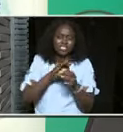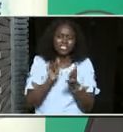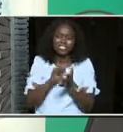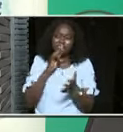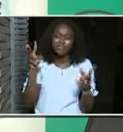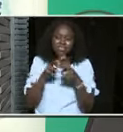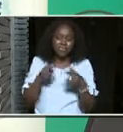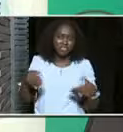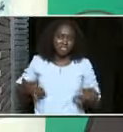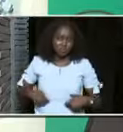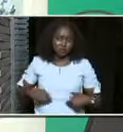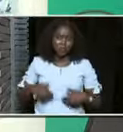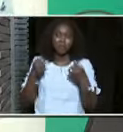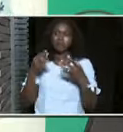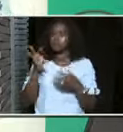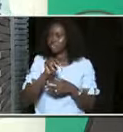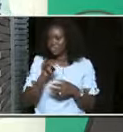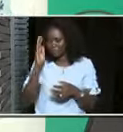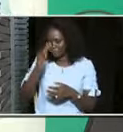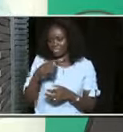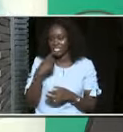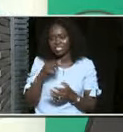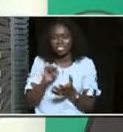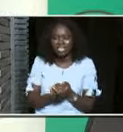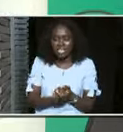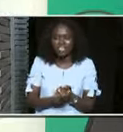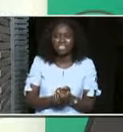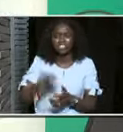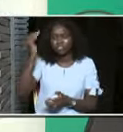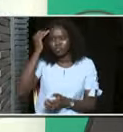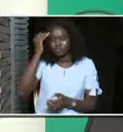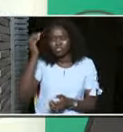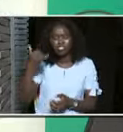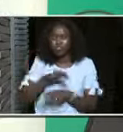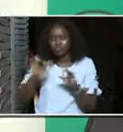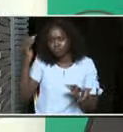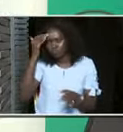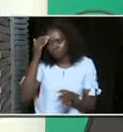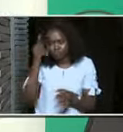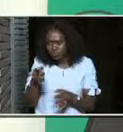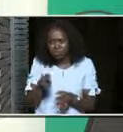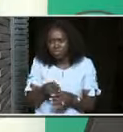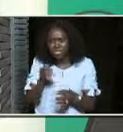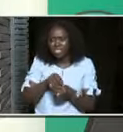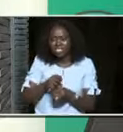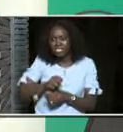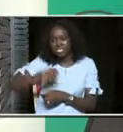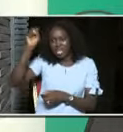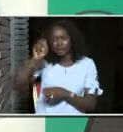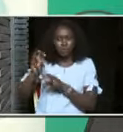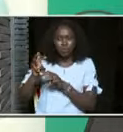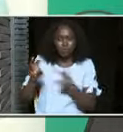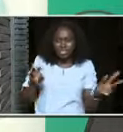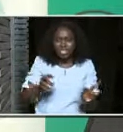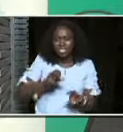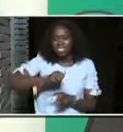argue knowledge of you is limited in the southwest, in the south-south, in the southeast. You're